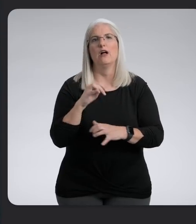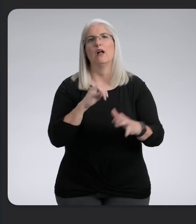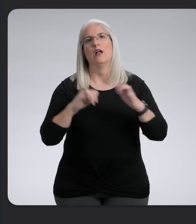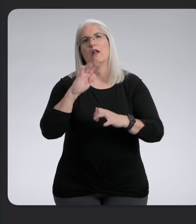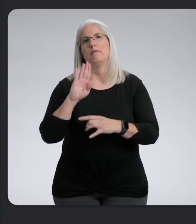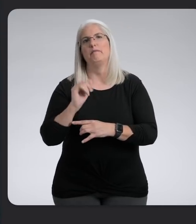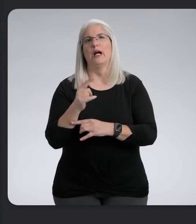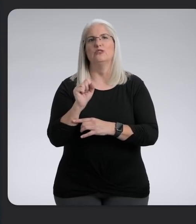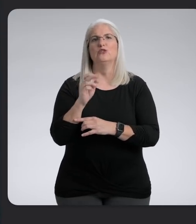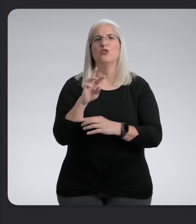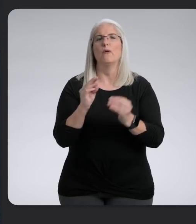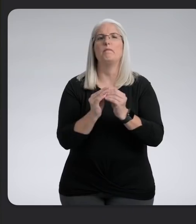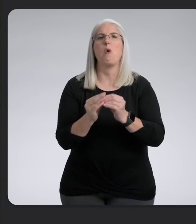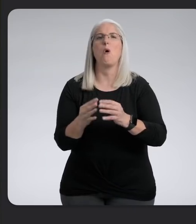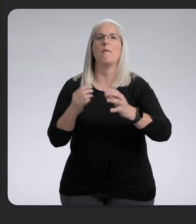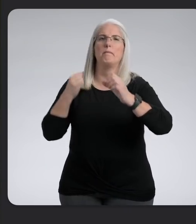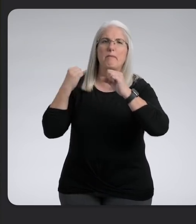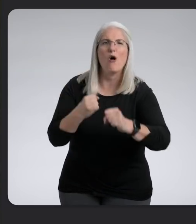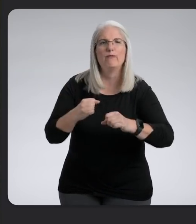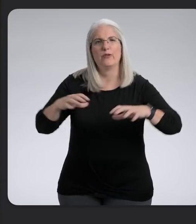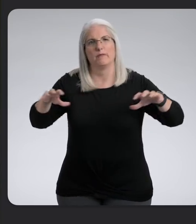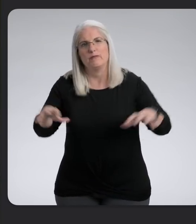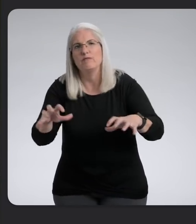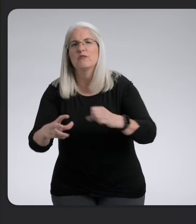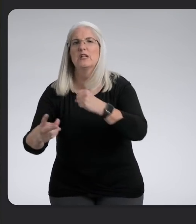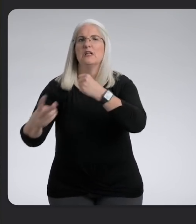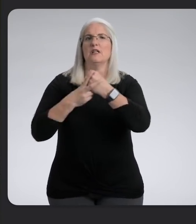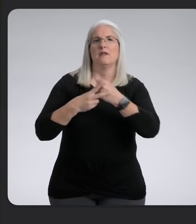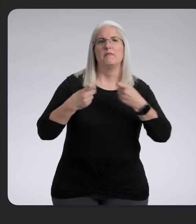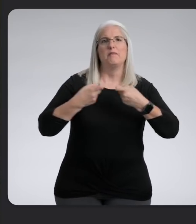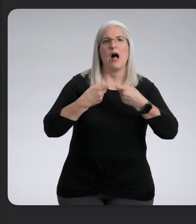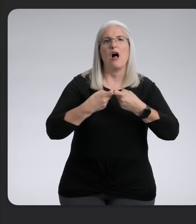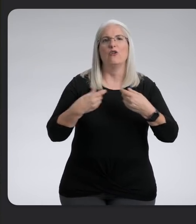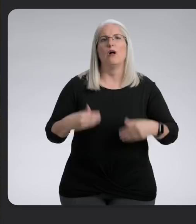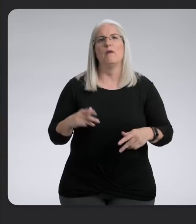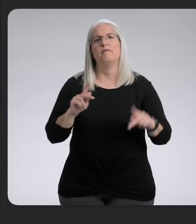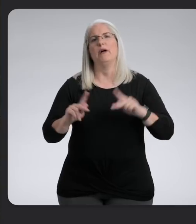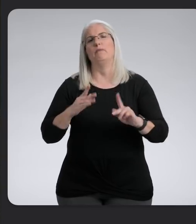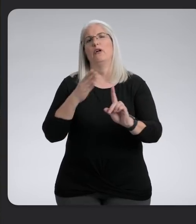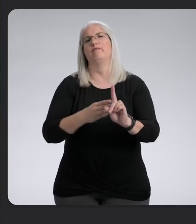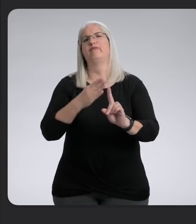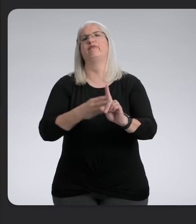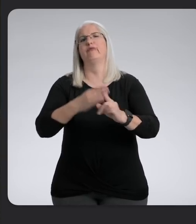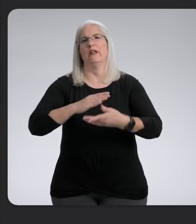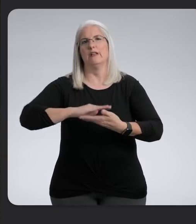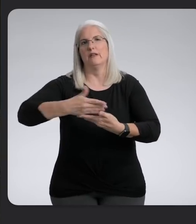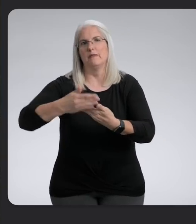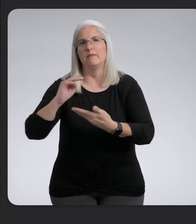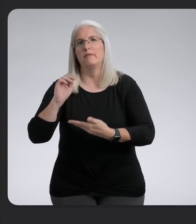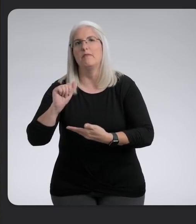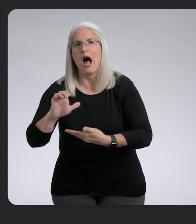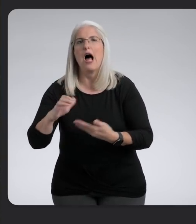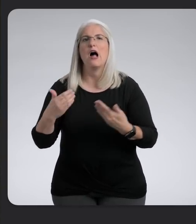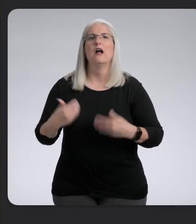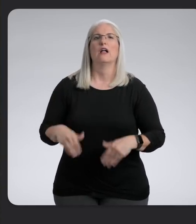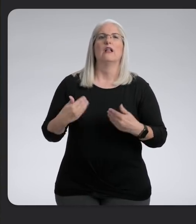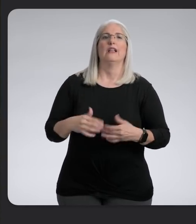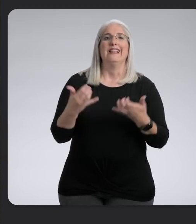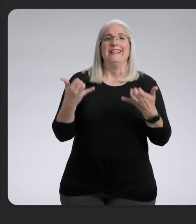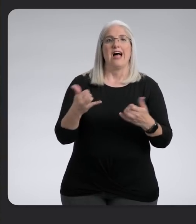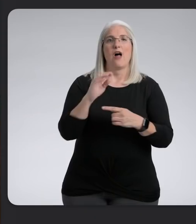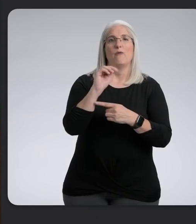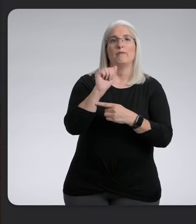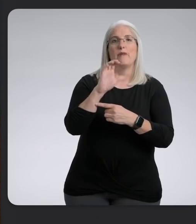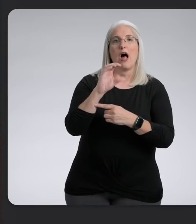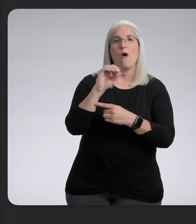performance and battery life. With people using the Mac more than ever, macOS has become an even bigger part of our daily